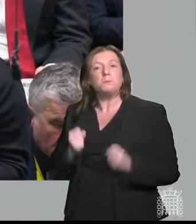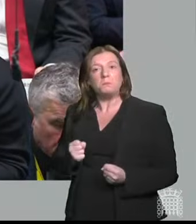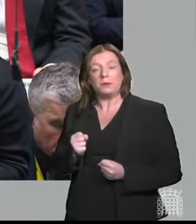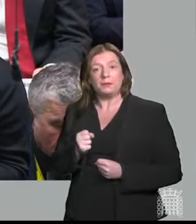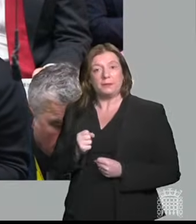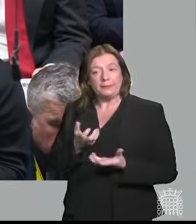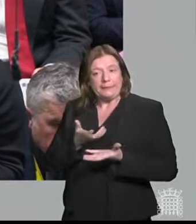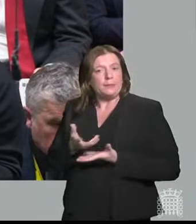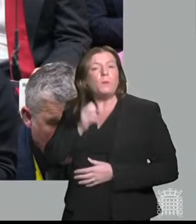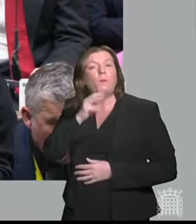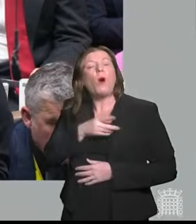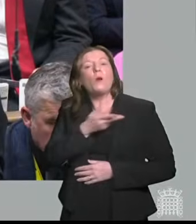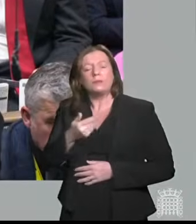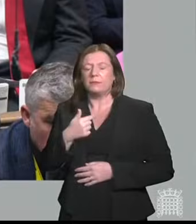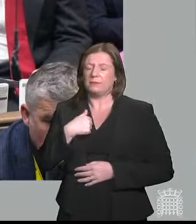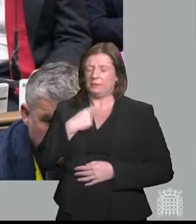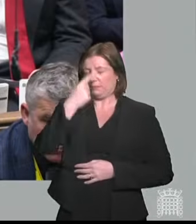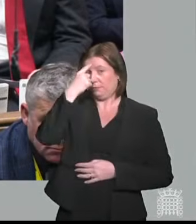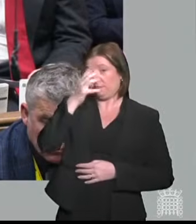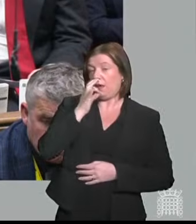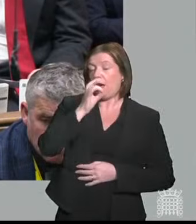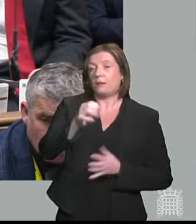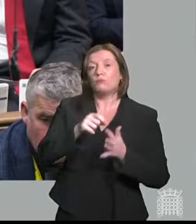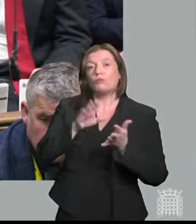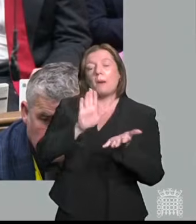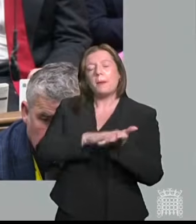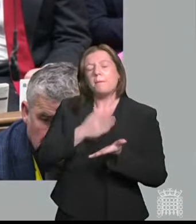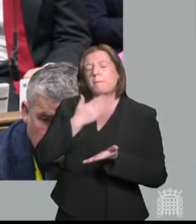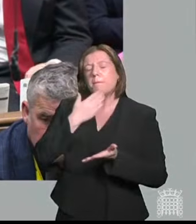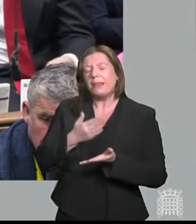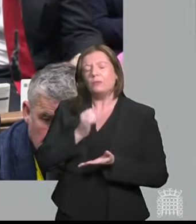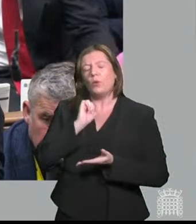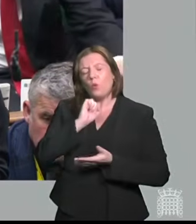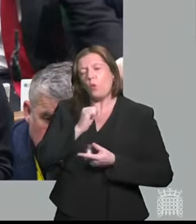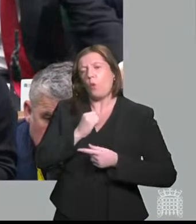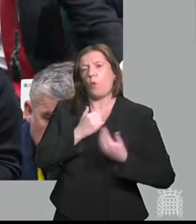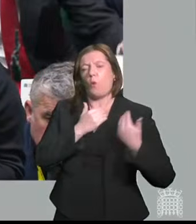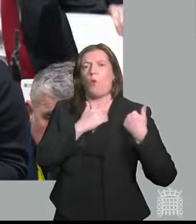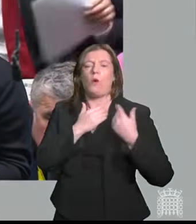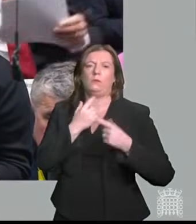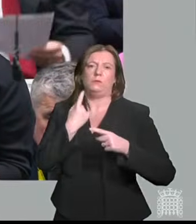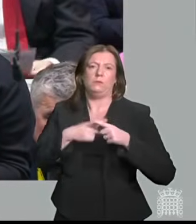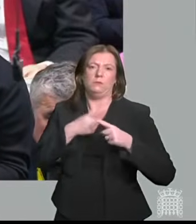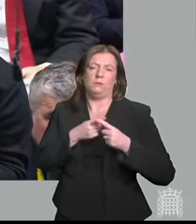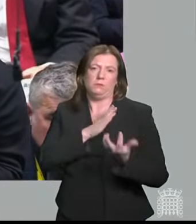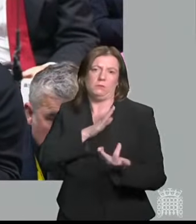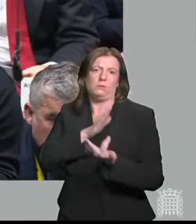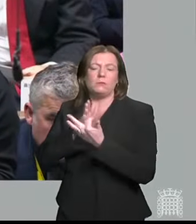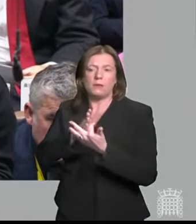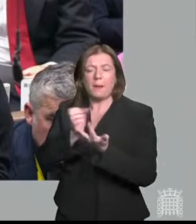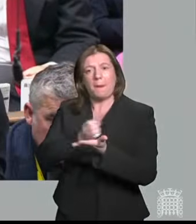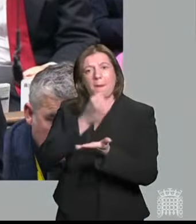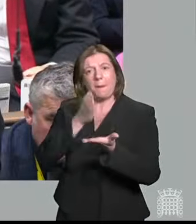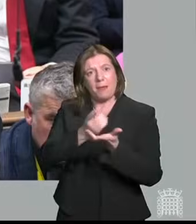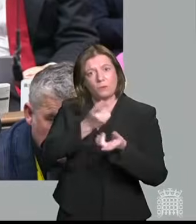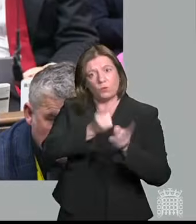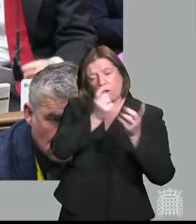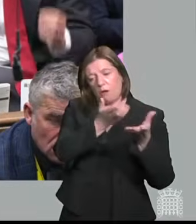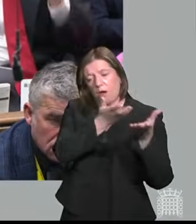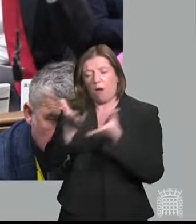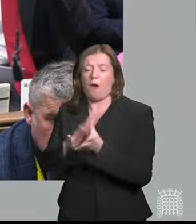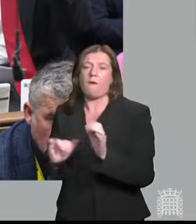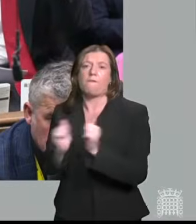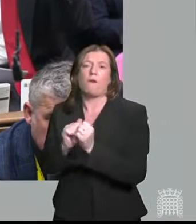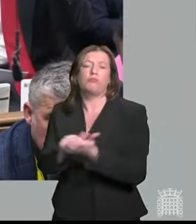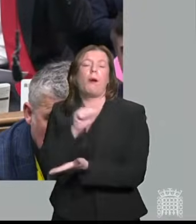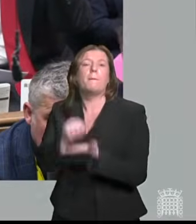the Prime Minister personally and urgently use his influence to ensure a meaningful offer is made to these workers in